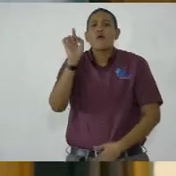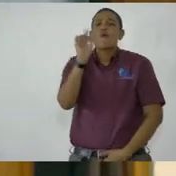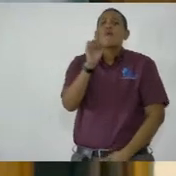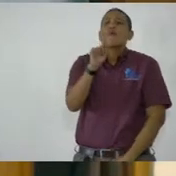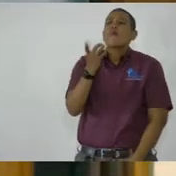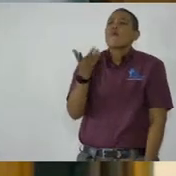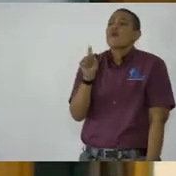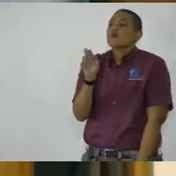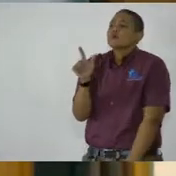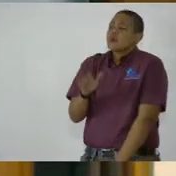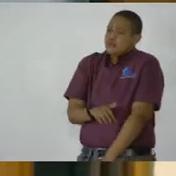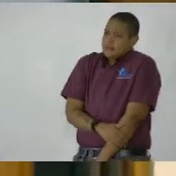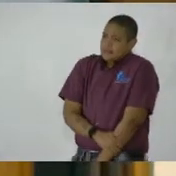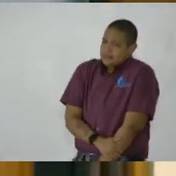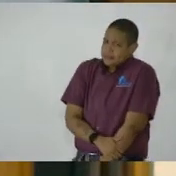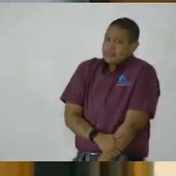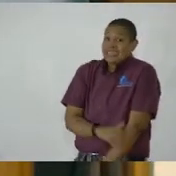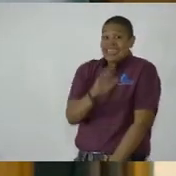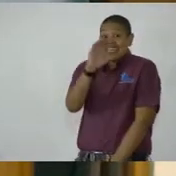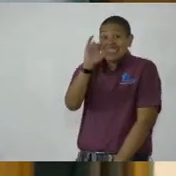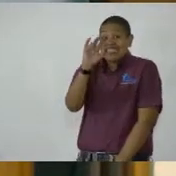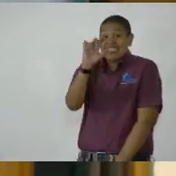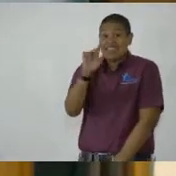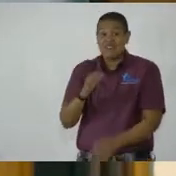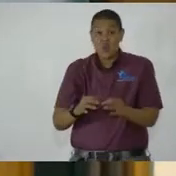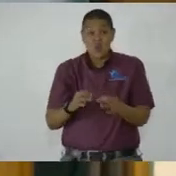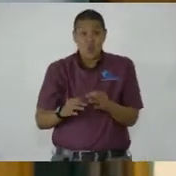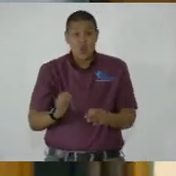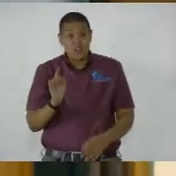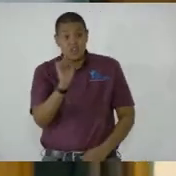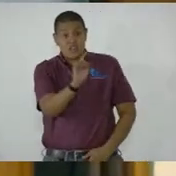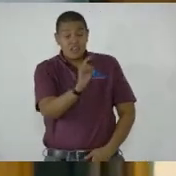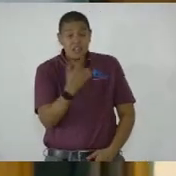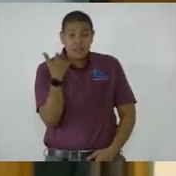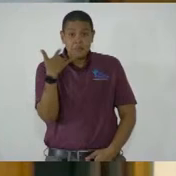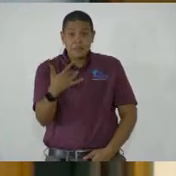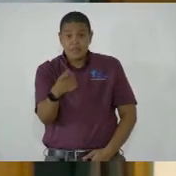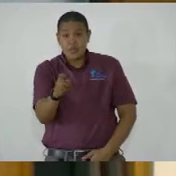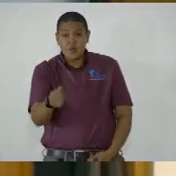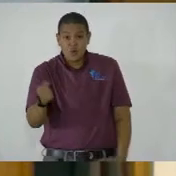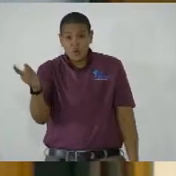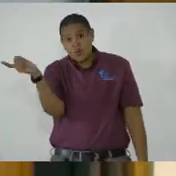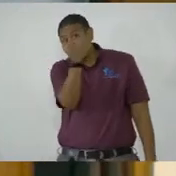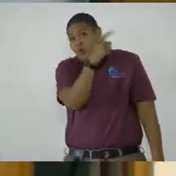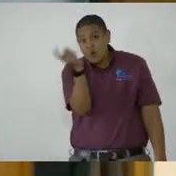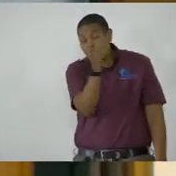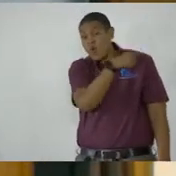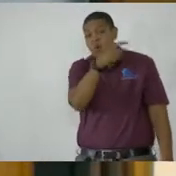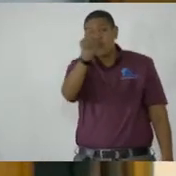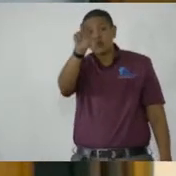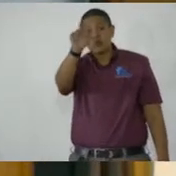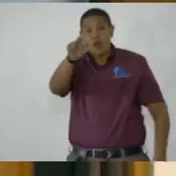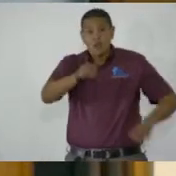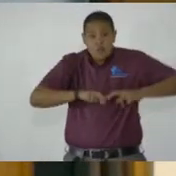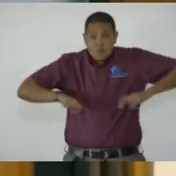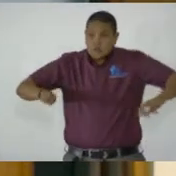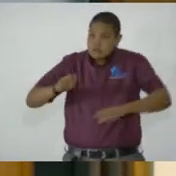in the civil cases, Madam Speaker, cases are now being put for trial in